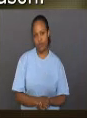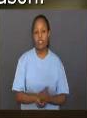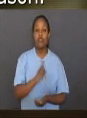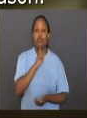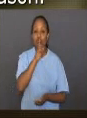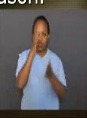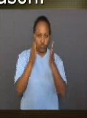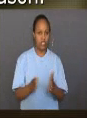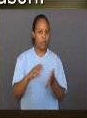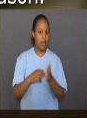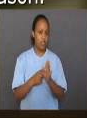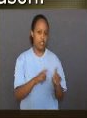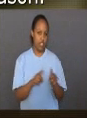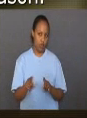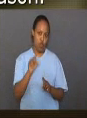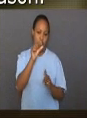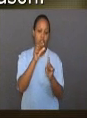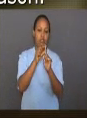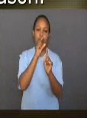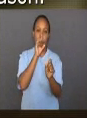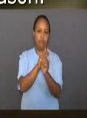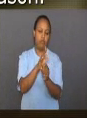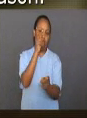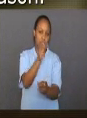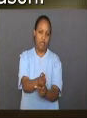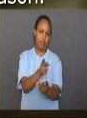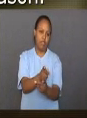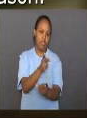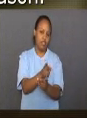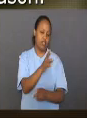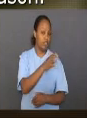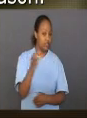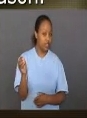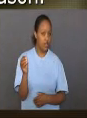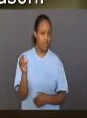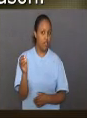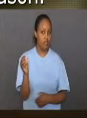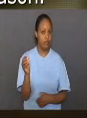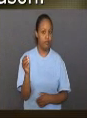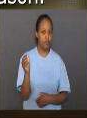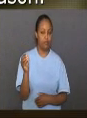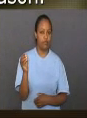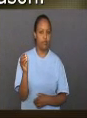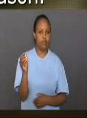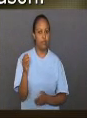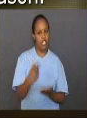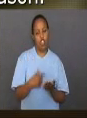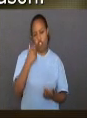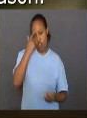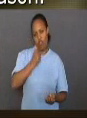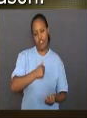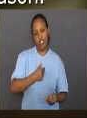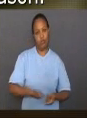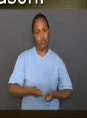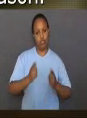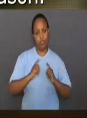Truthfulness is when you keep your promises and you do not betray a confidence